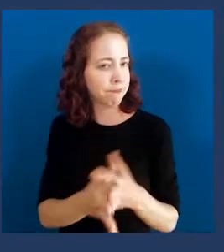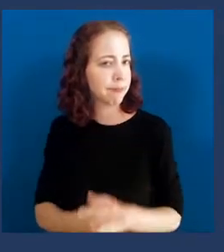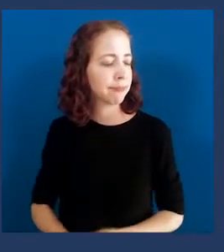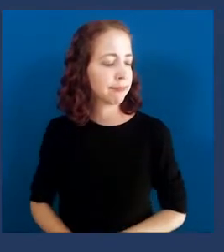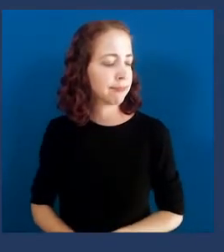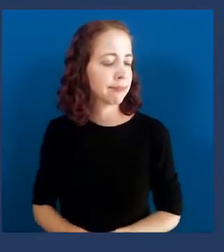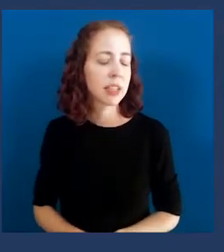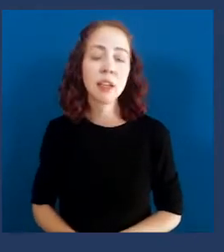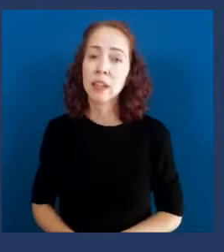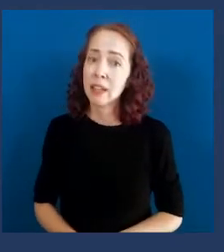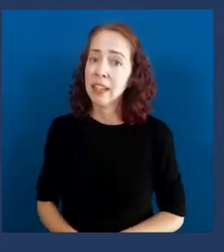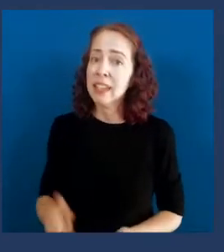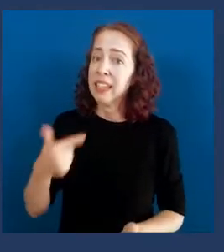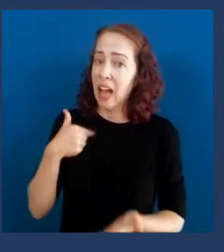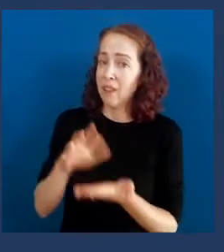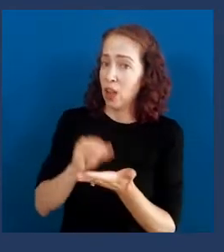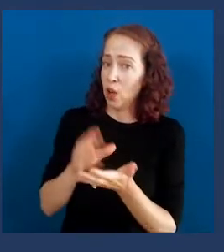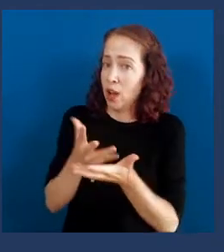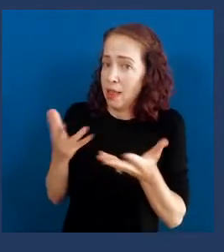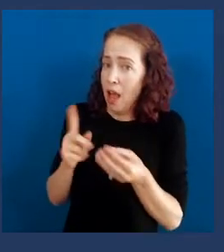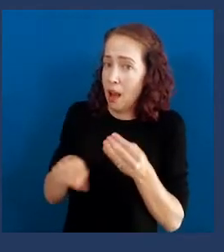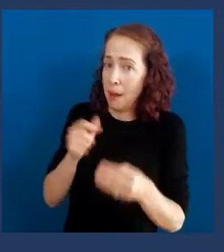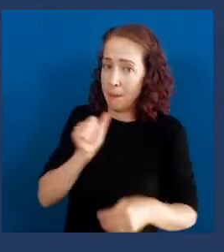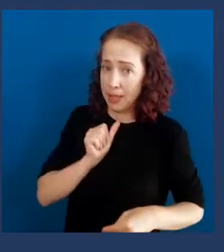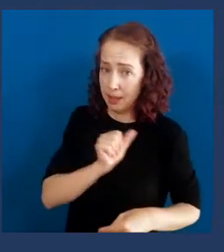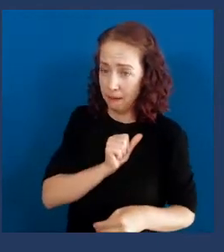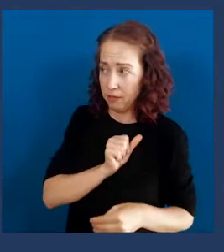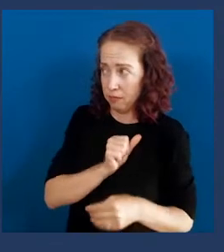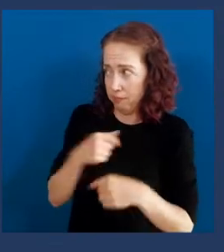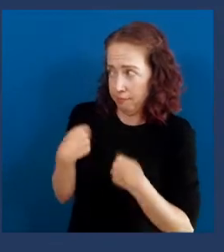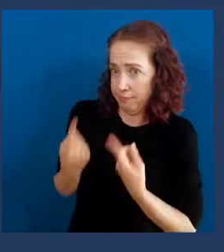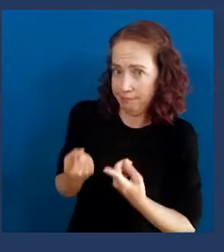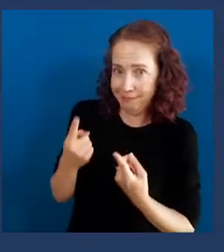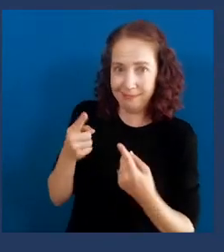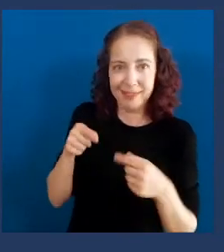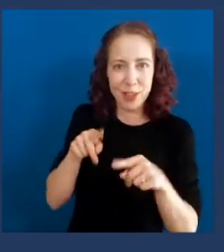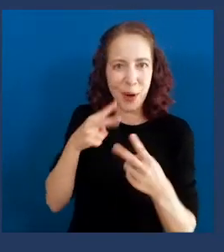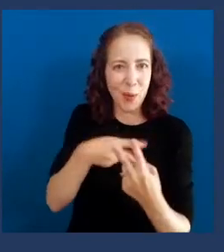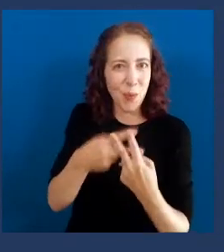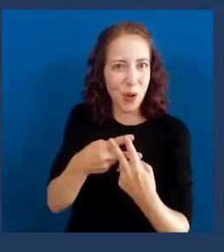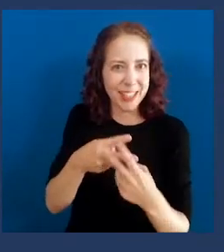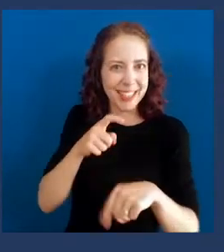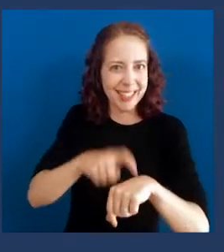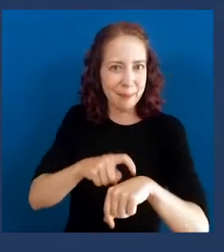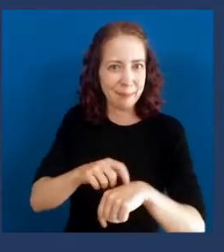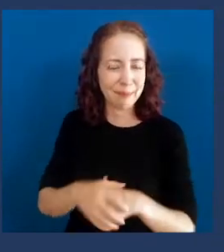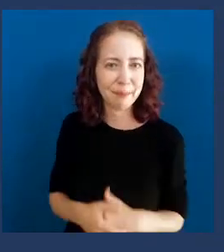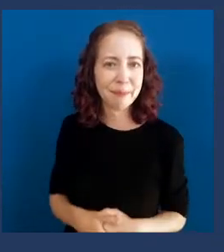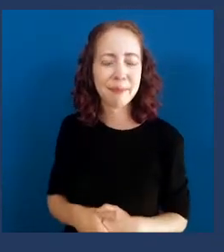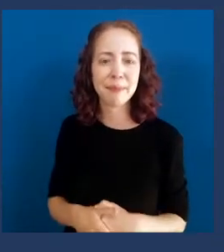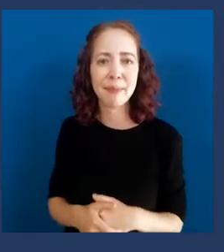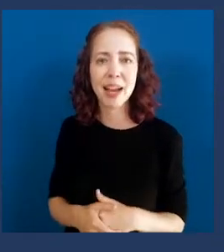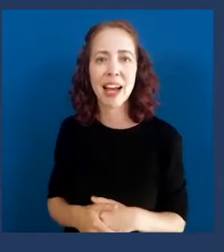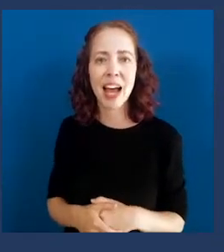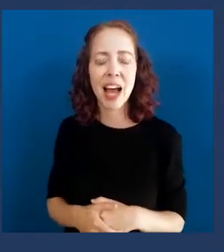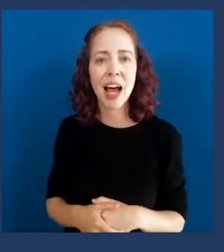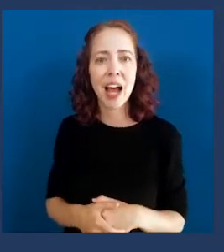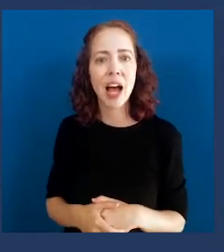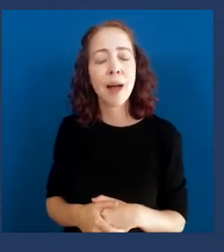mean, look, like I've learned a lot about myself through this quarantine, and like